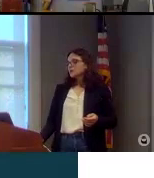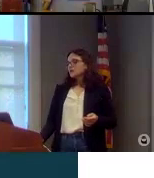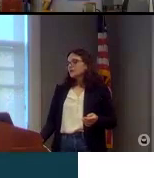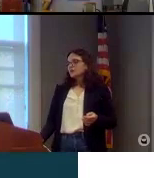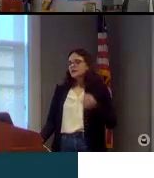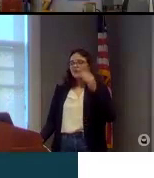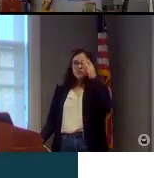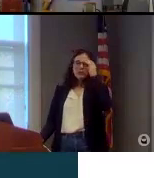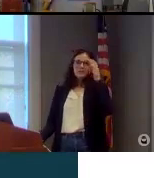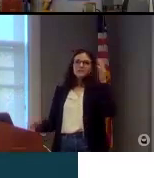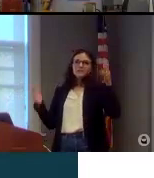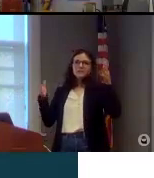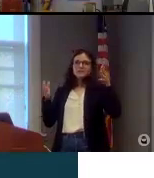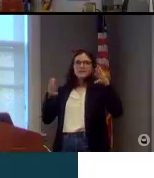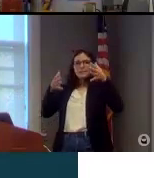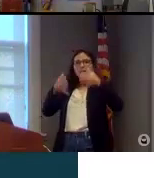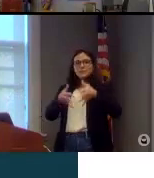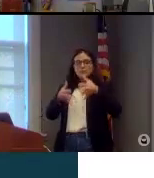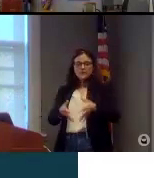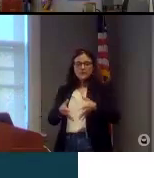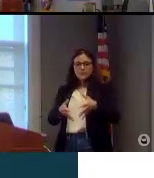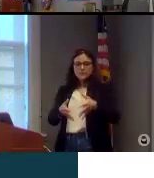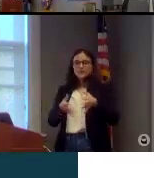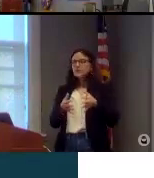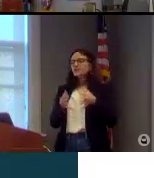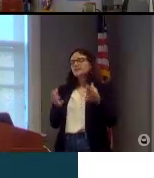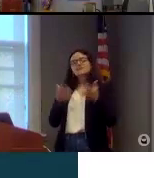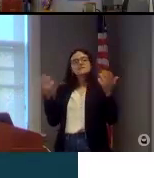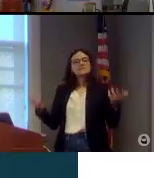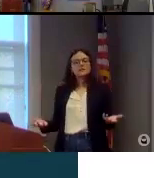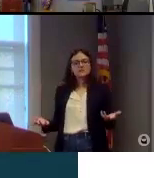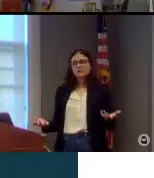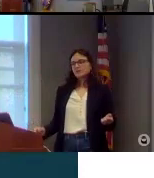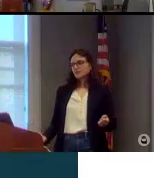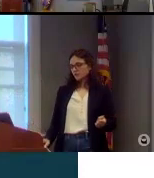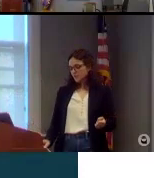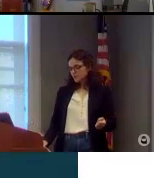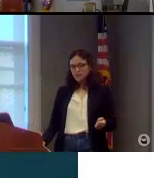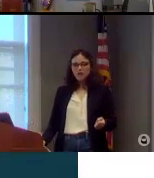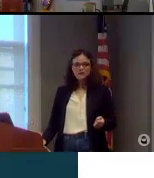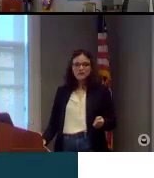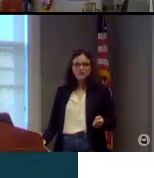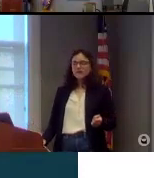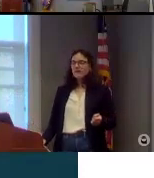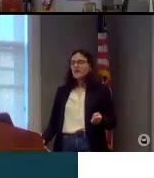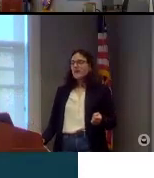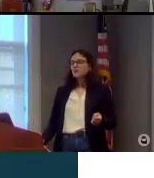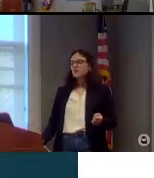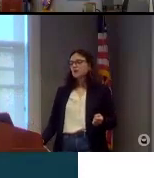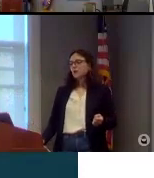What we're doing here is trying to dig in at a micro level. We know that violence is not uniformly distributed during